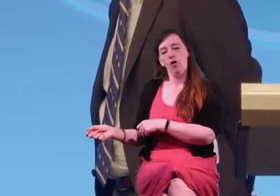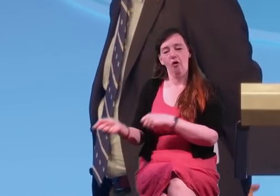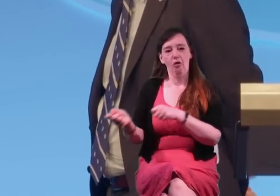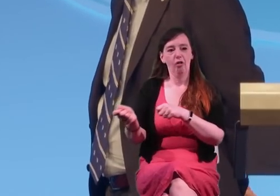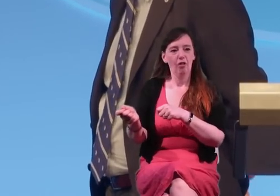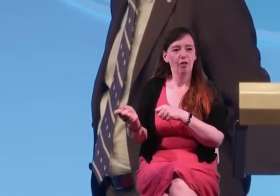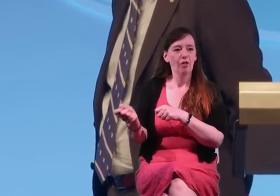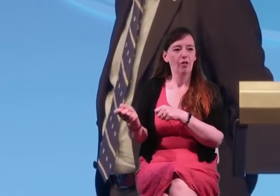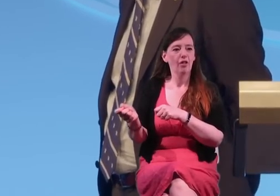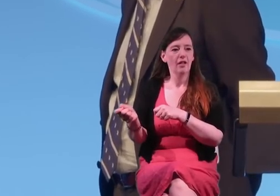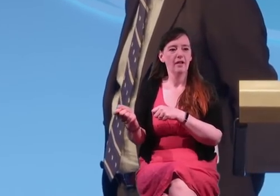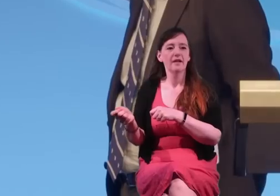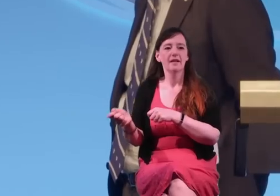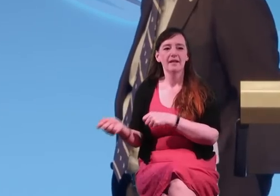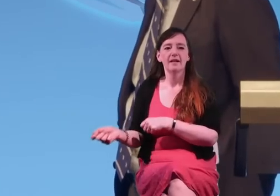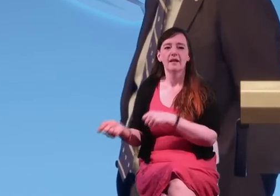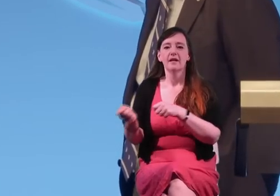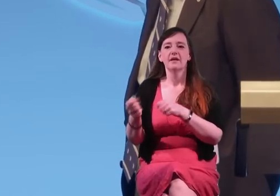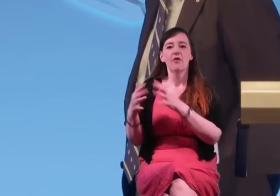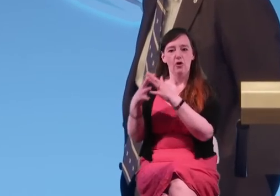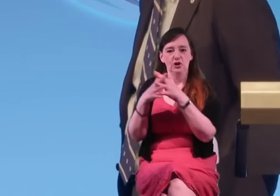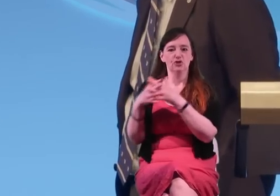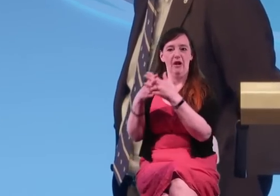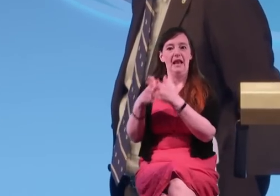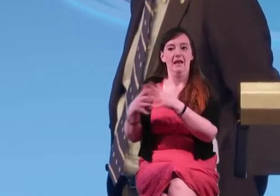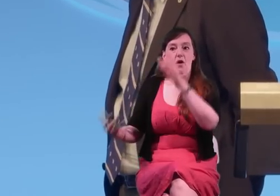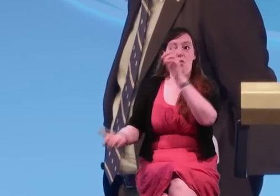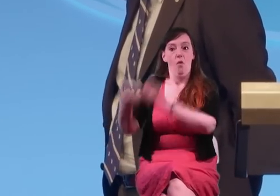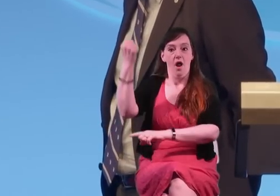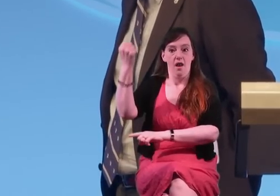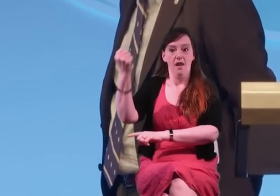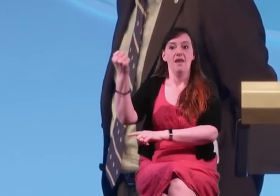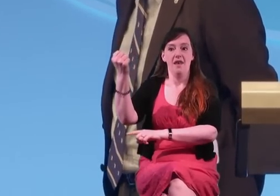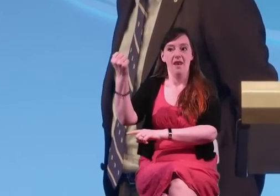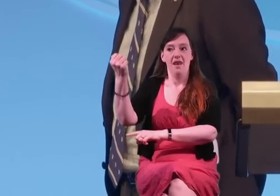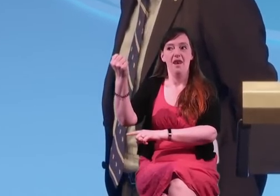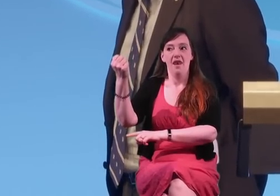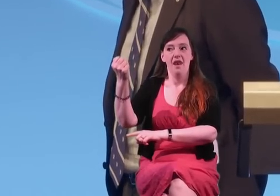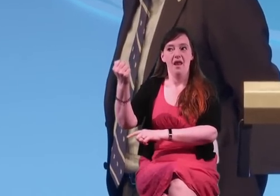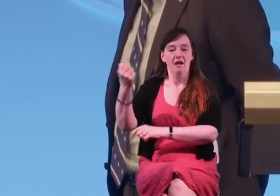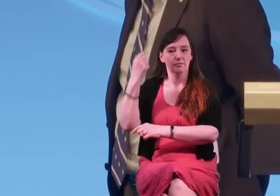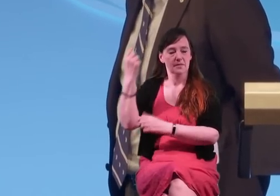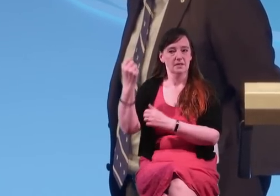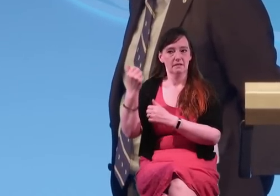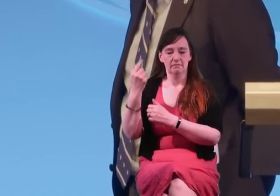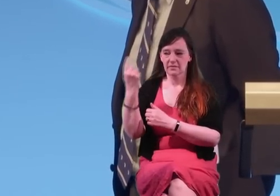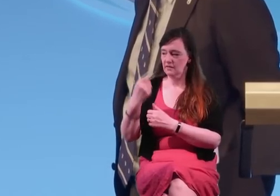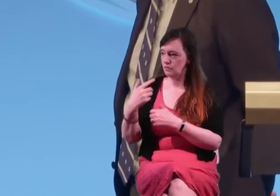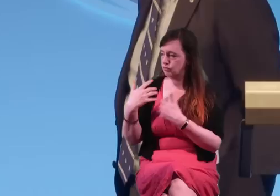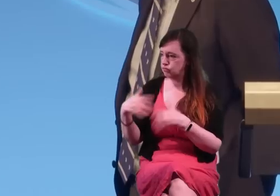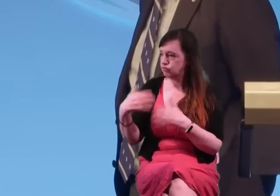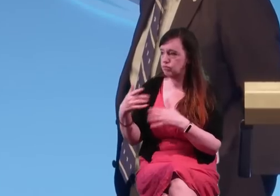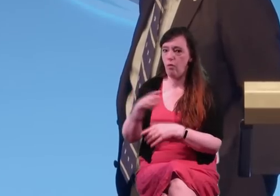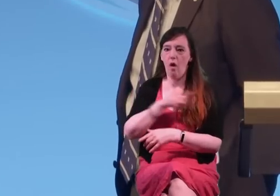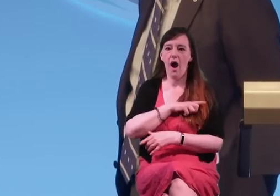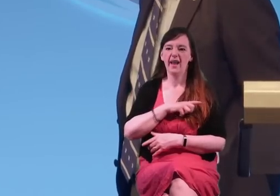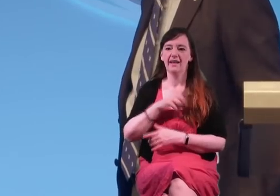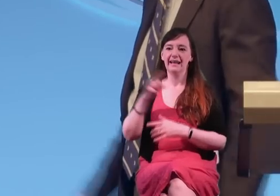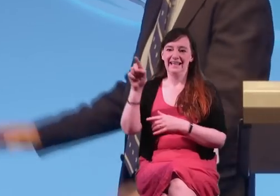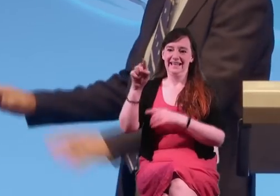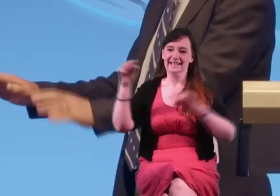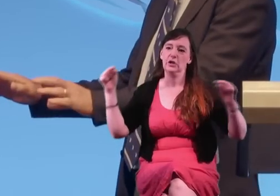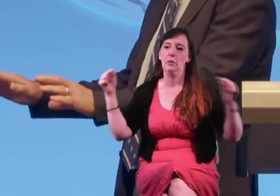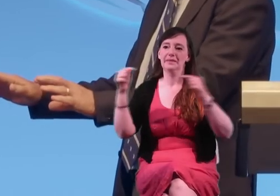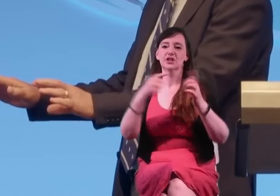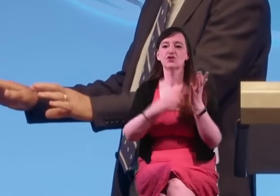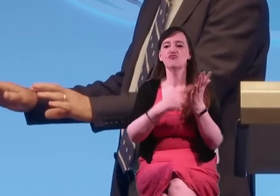of winning. It made everybody very sad because they all wanted Rory. They did? But, but it was an amazing event, yeah. I wasn't